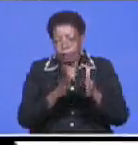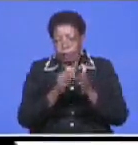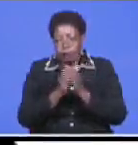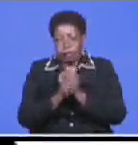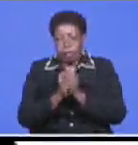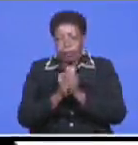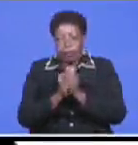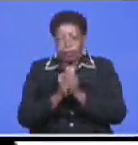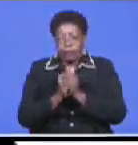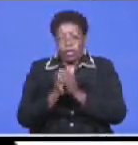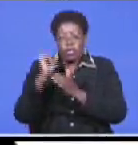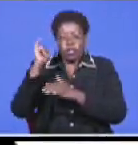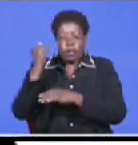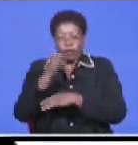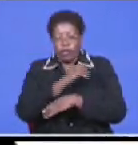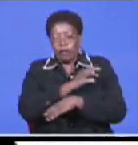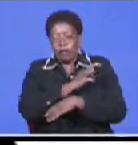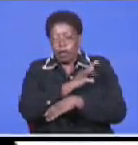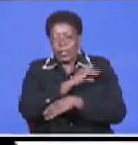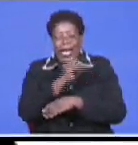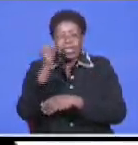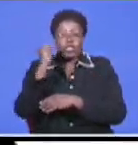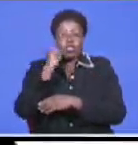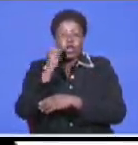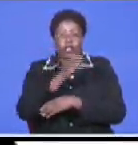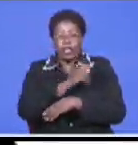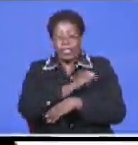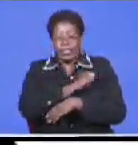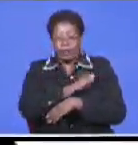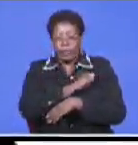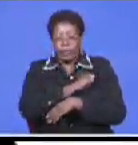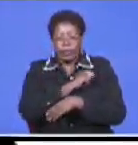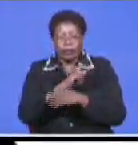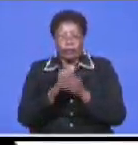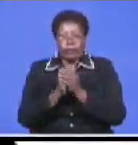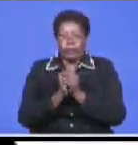DeSeal, Jeffrey Farquharson, and Sonia Timothy. Frank Currie, ZNS Network News.